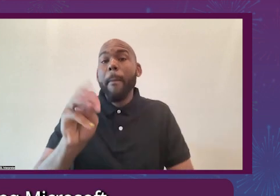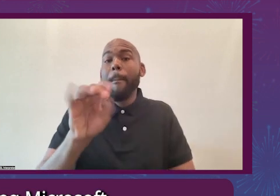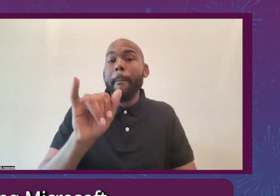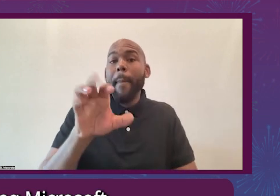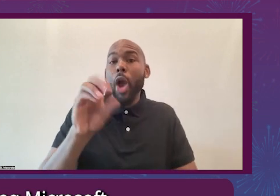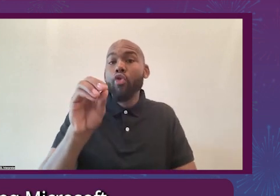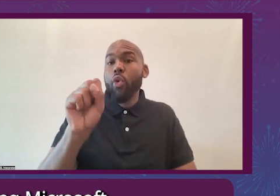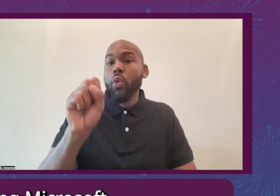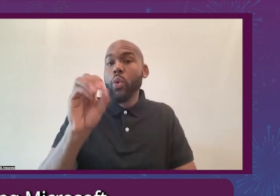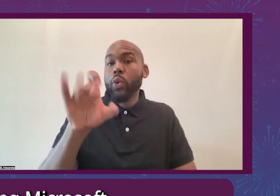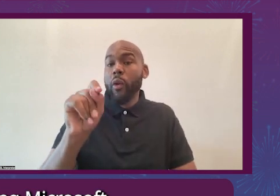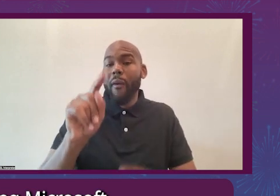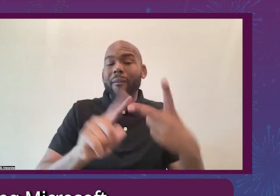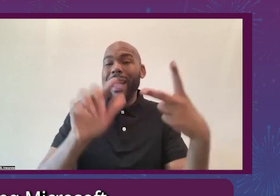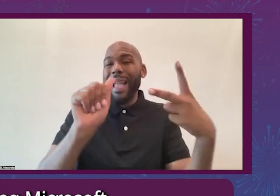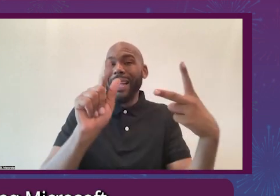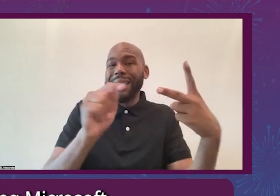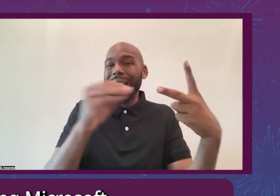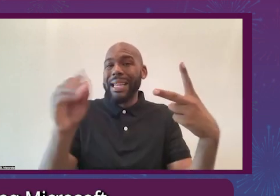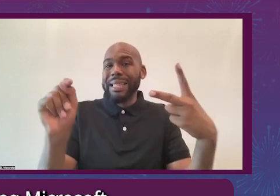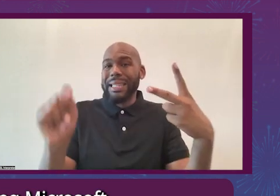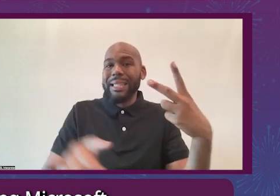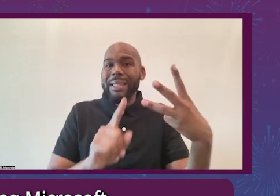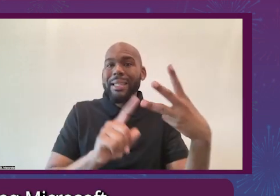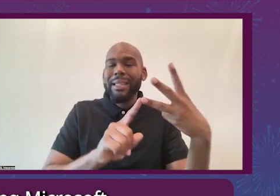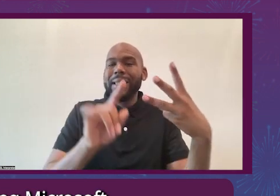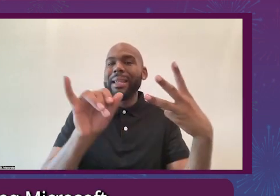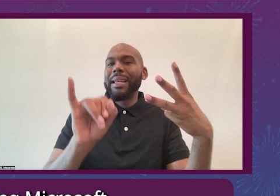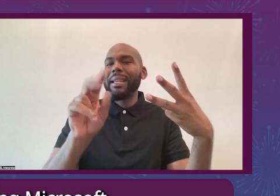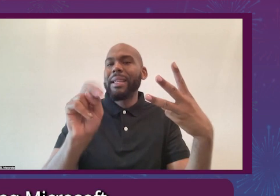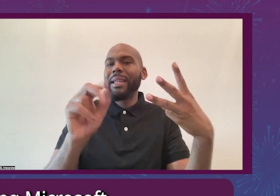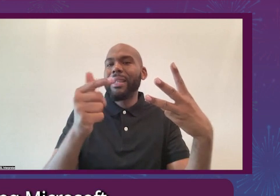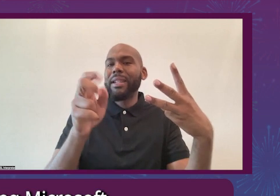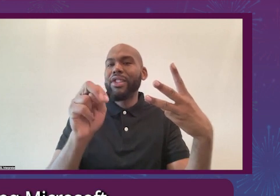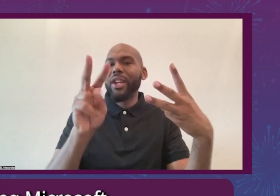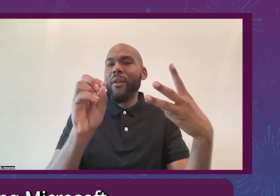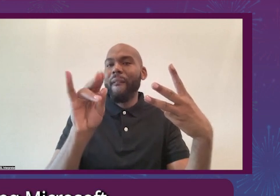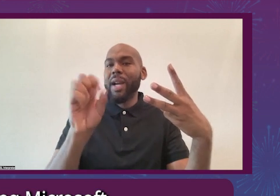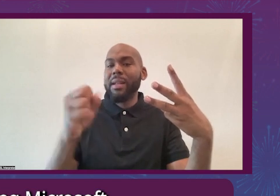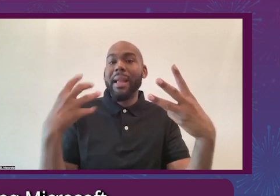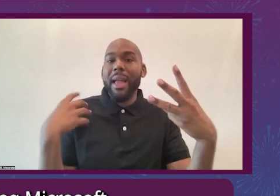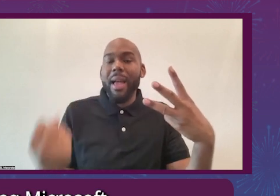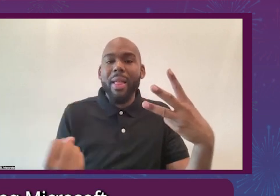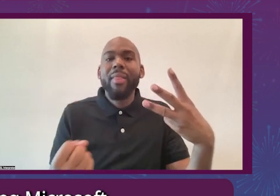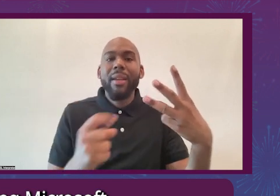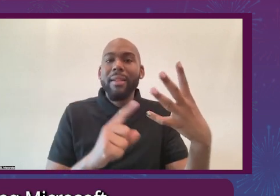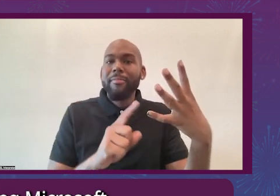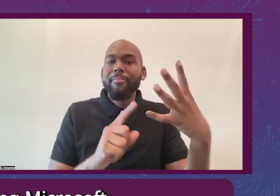Microsoft, AT&T, Ingenivis Health, Elevance